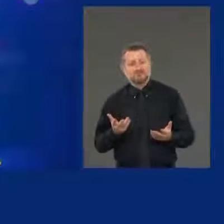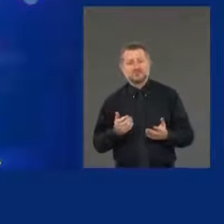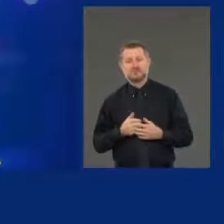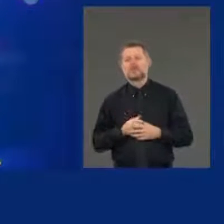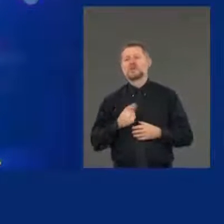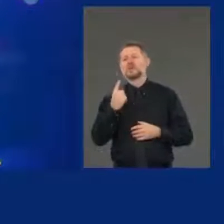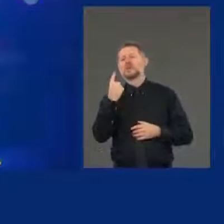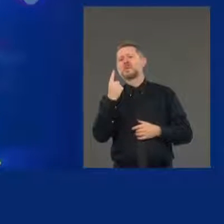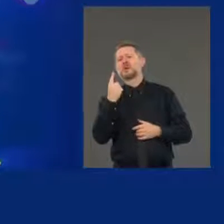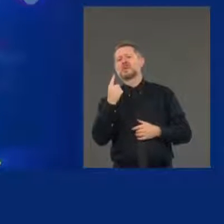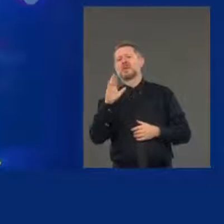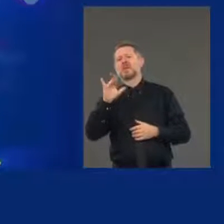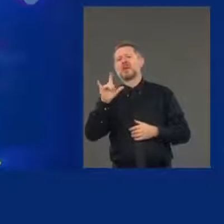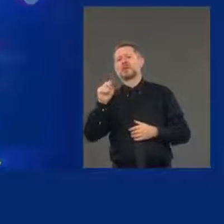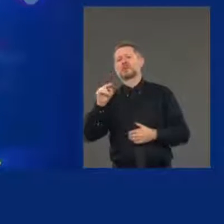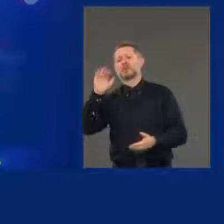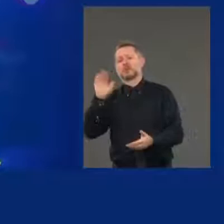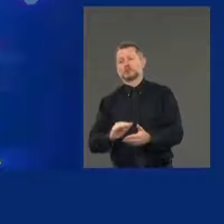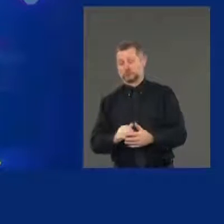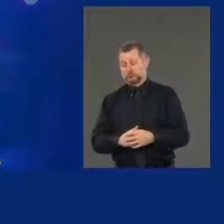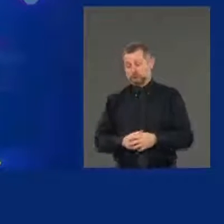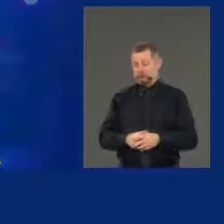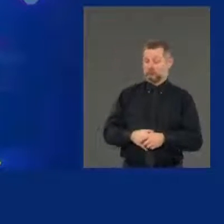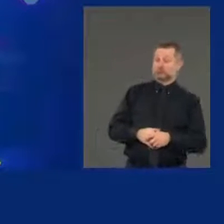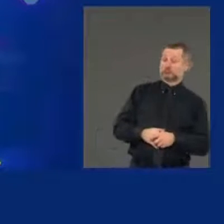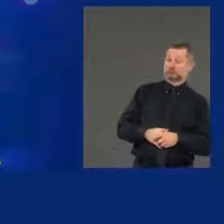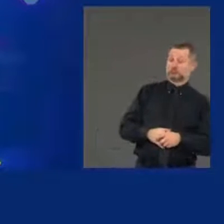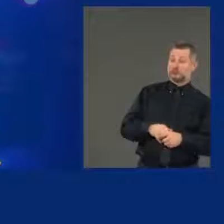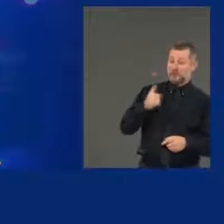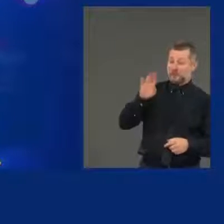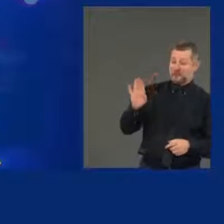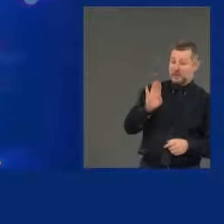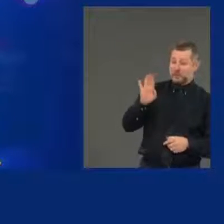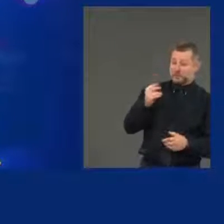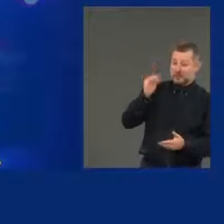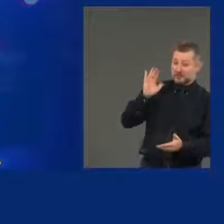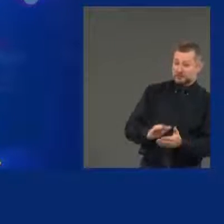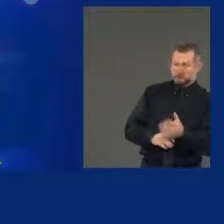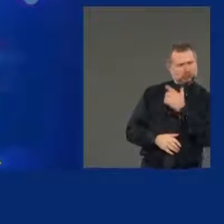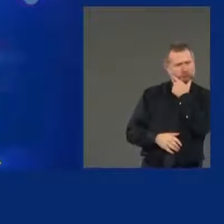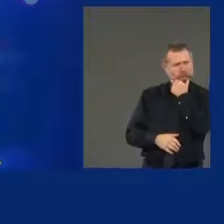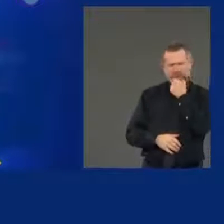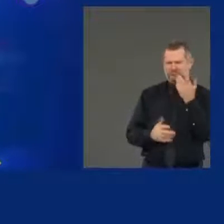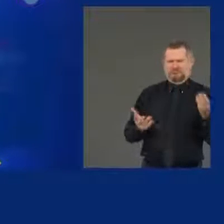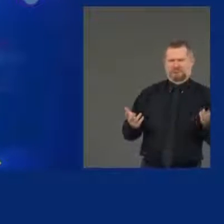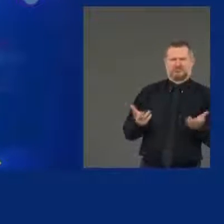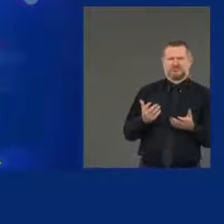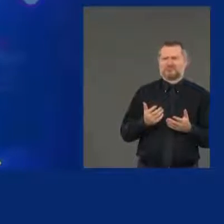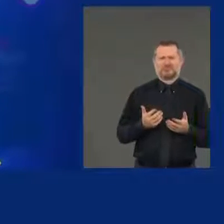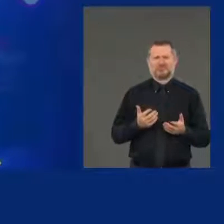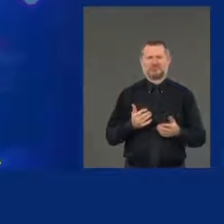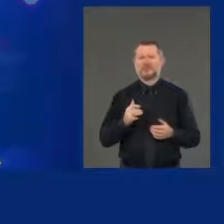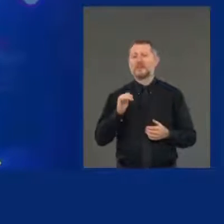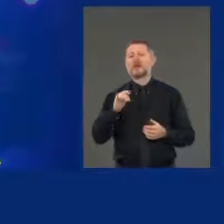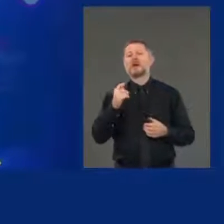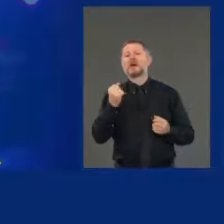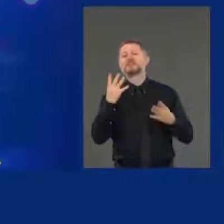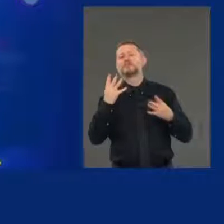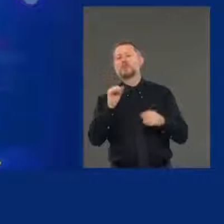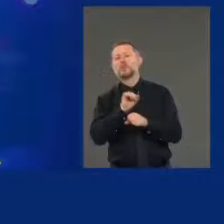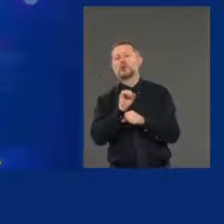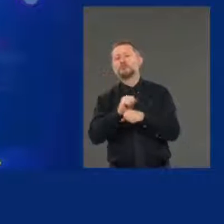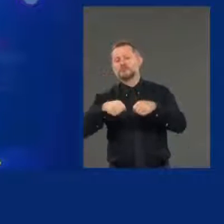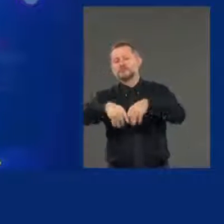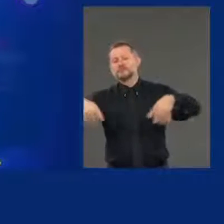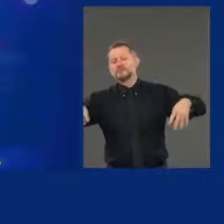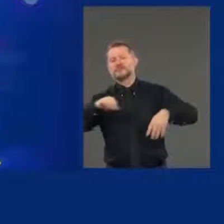less. $1 billion less from what? Right? Now it gets real. And we have too